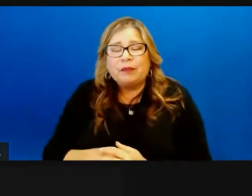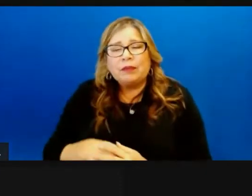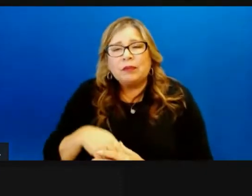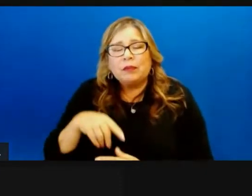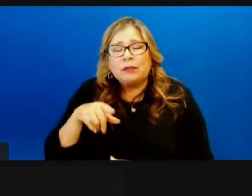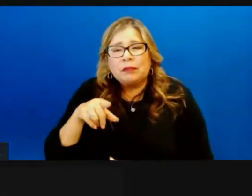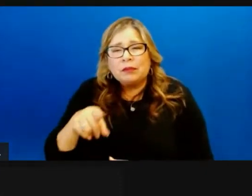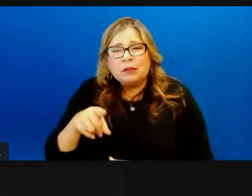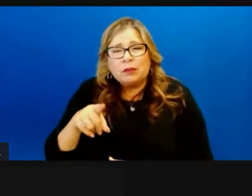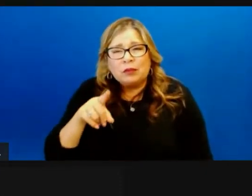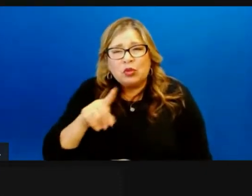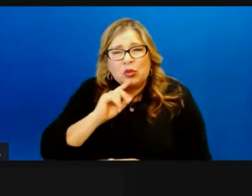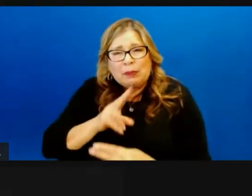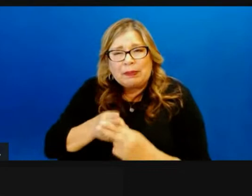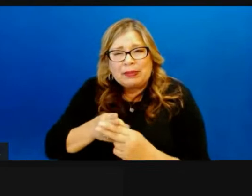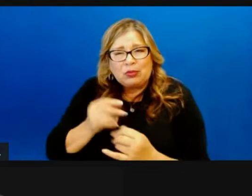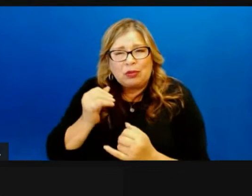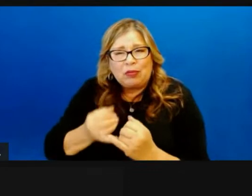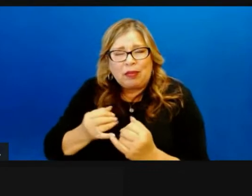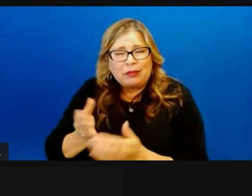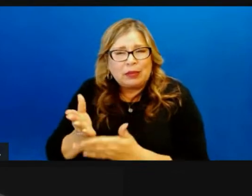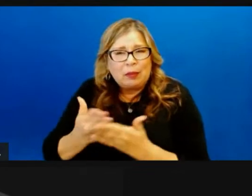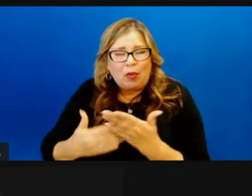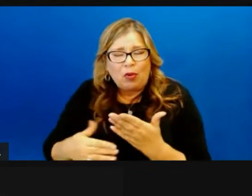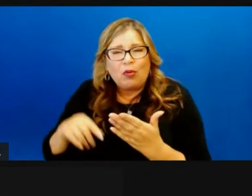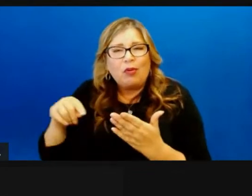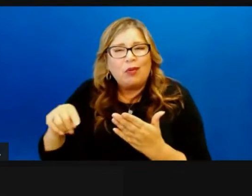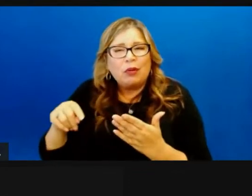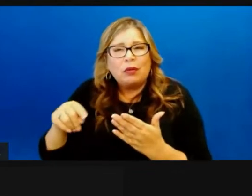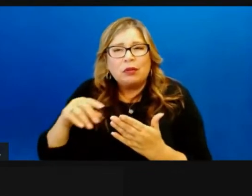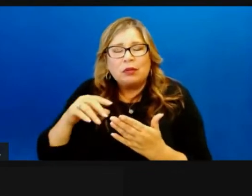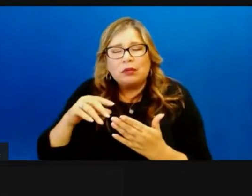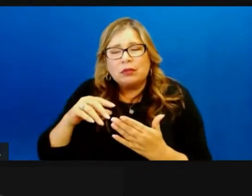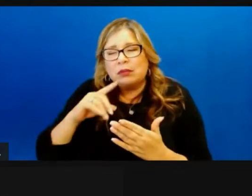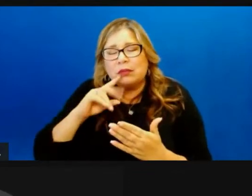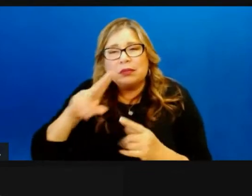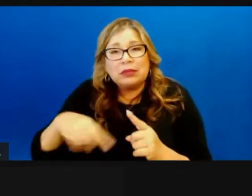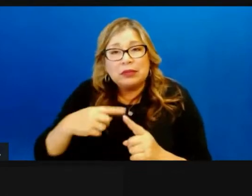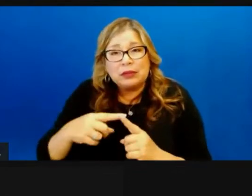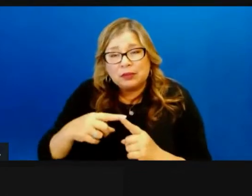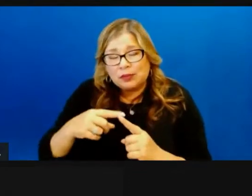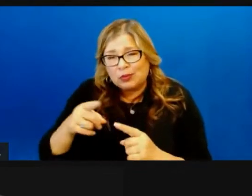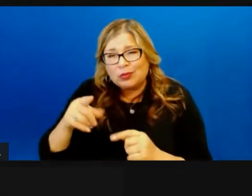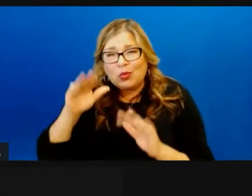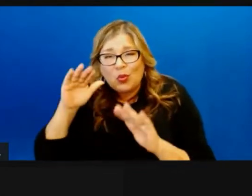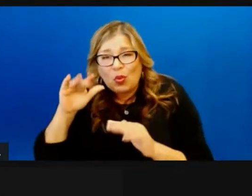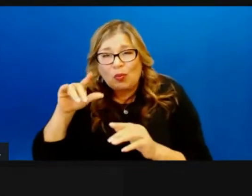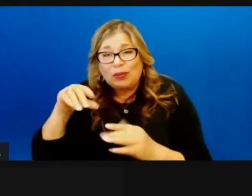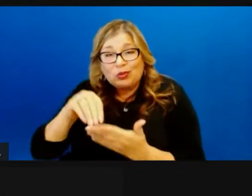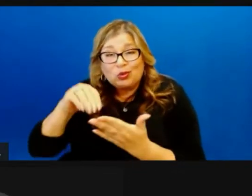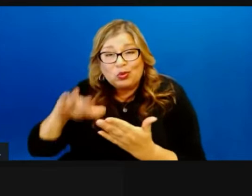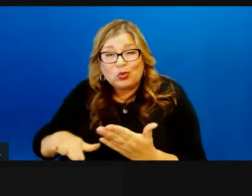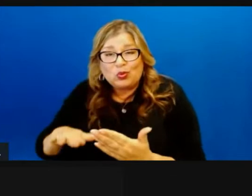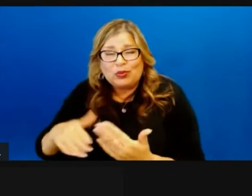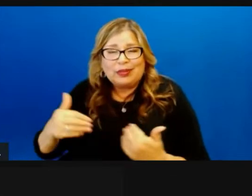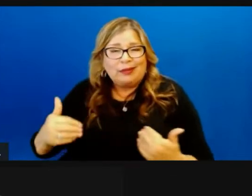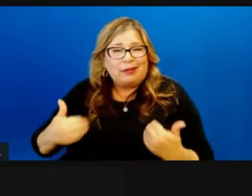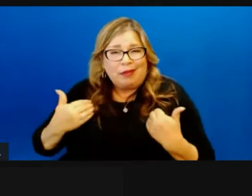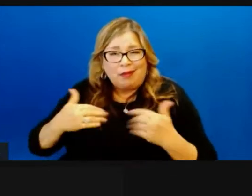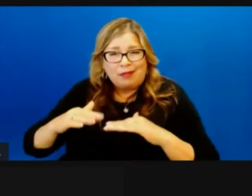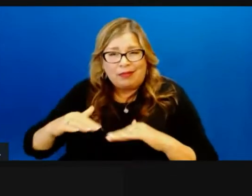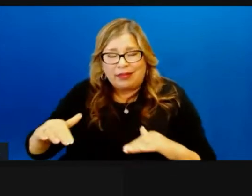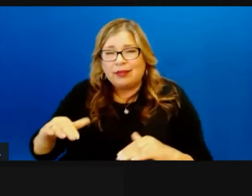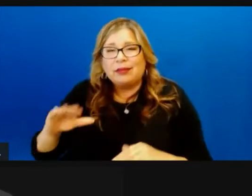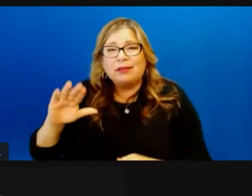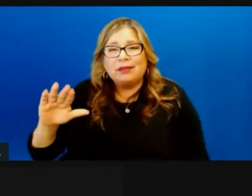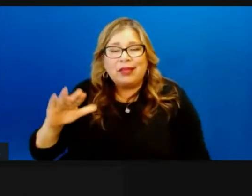you'd also mentioned that, state officials are hoping to get vaccination rates for students, for the younger Californians higher. I was